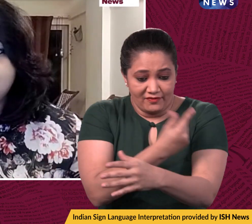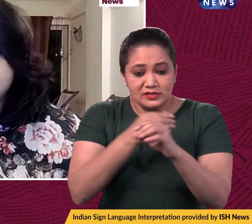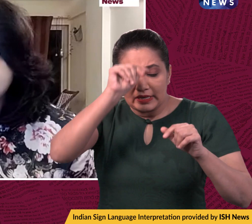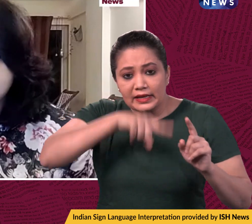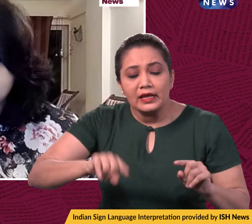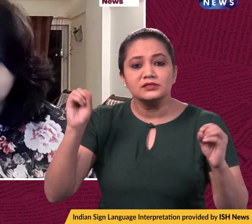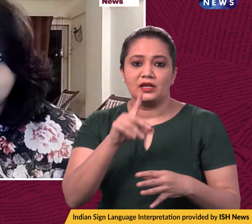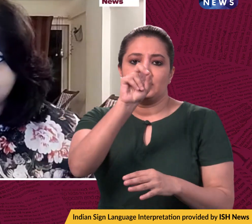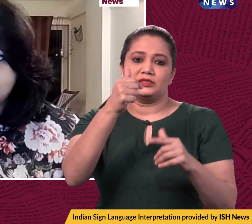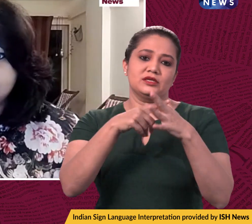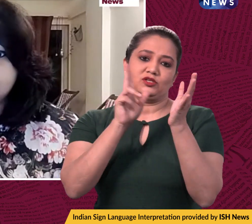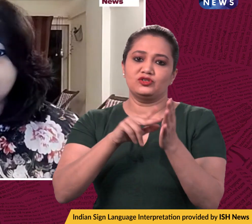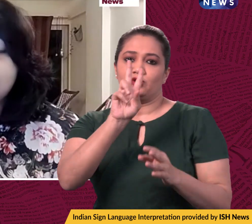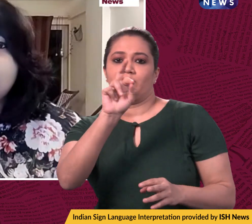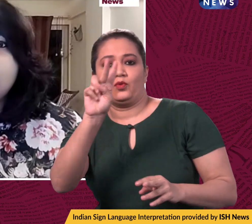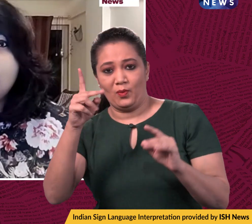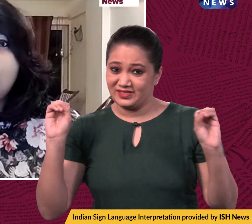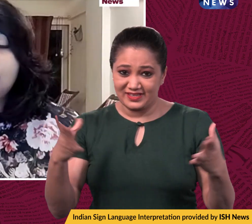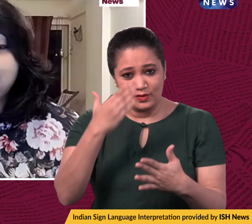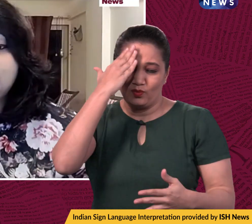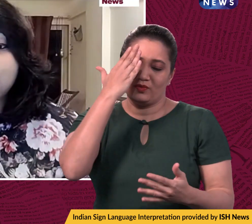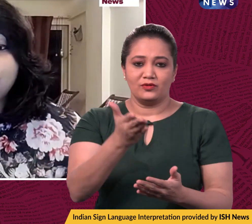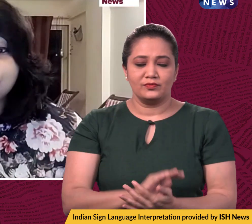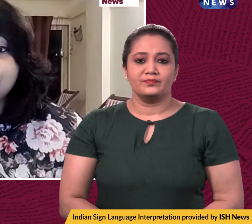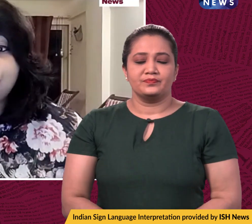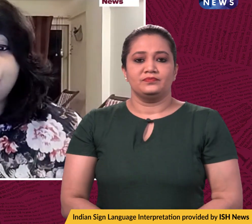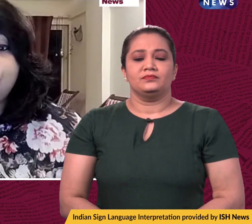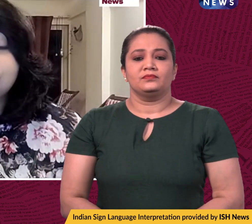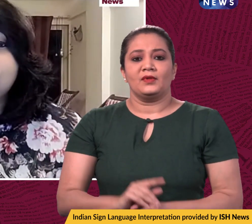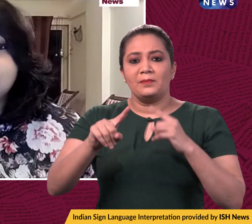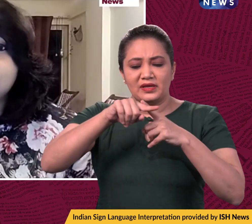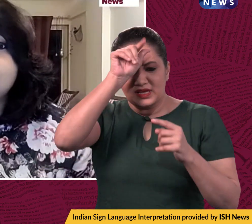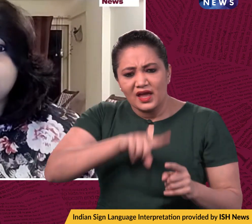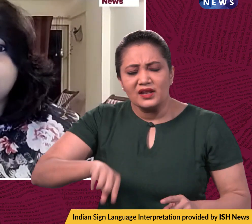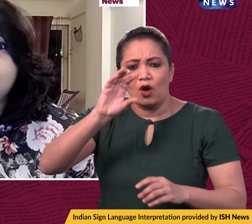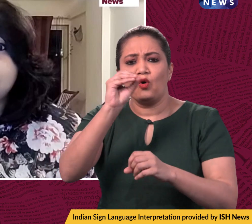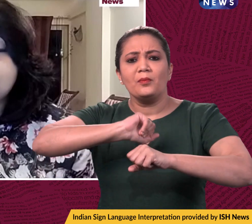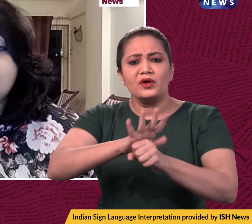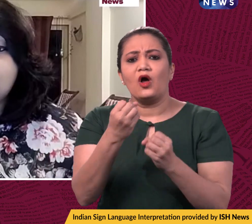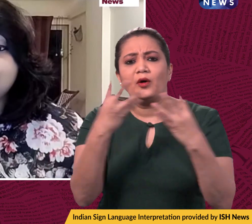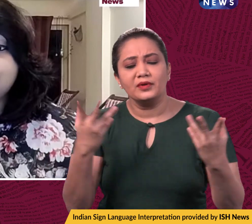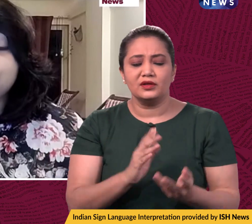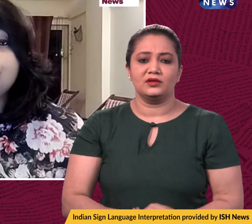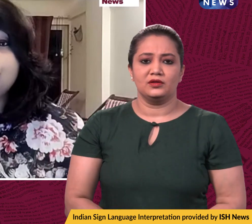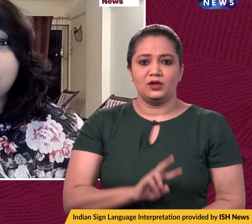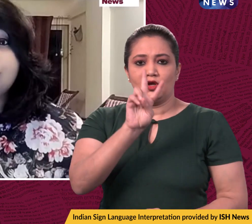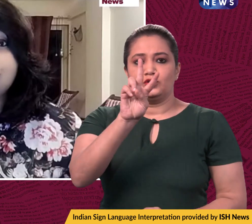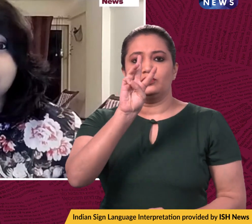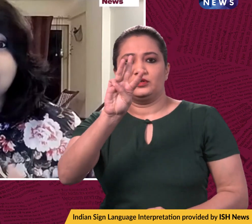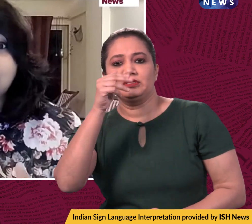started on the 16th of January this year. An update also on the cases of Omicron. India has